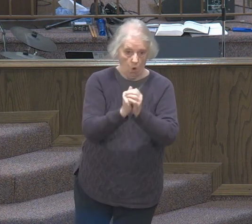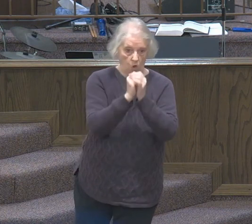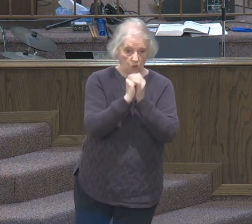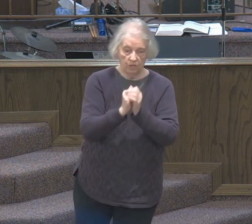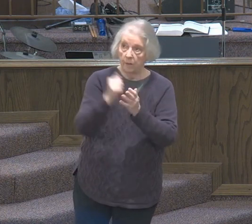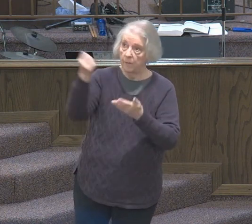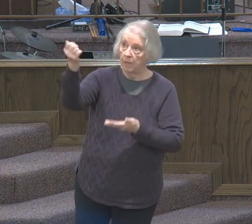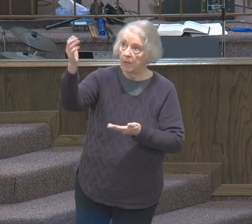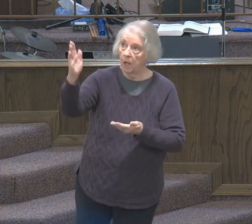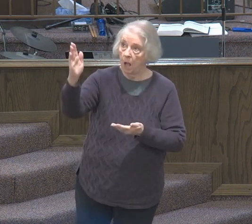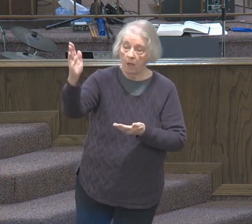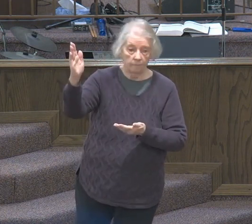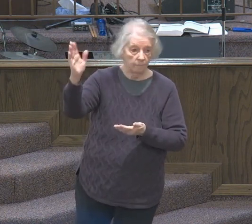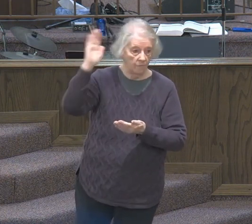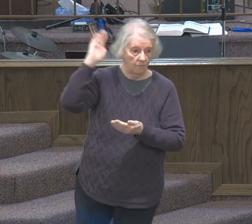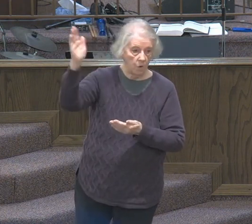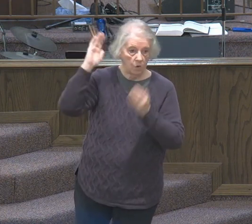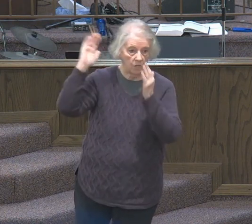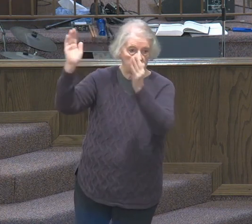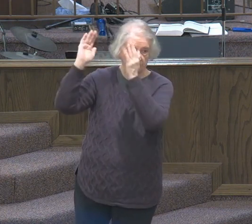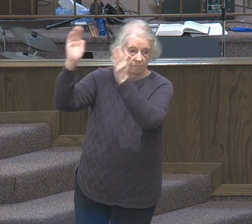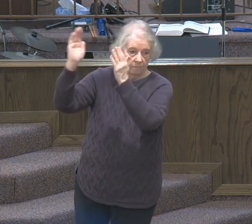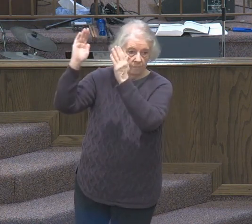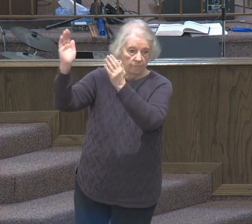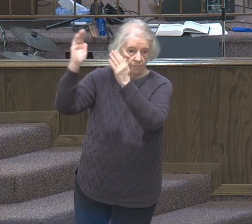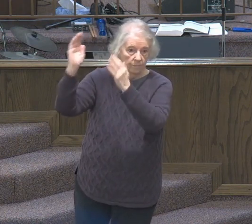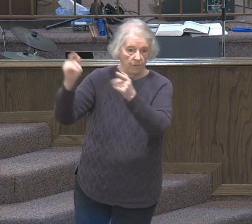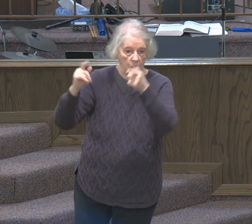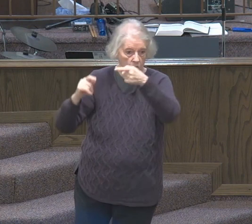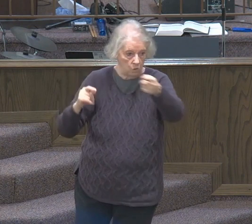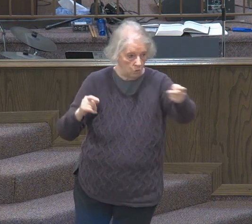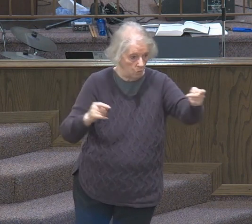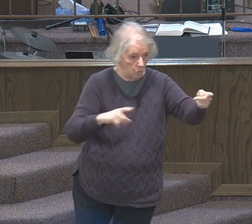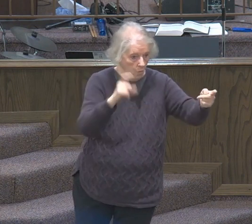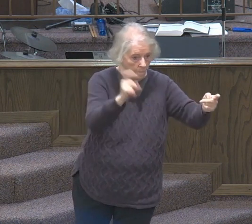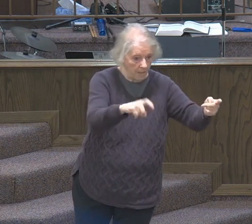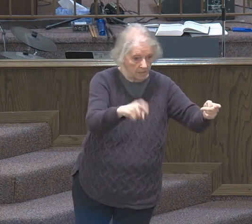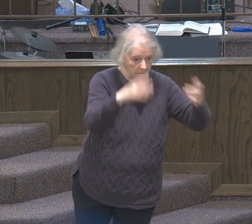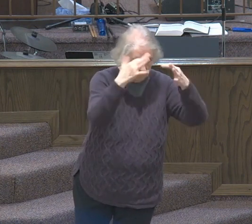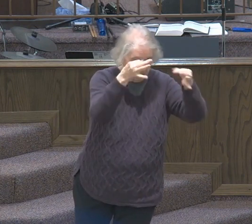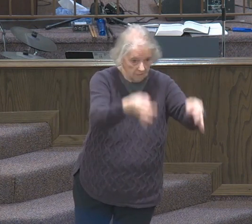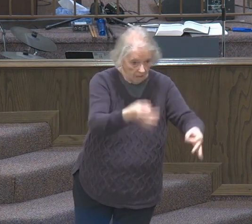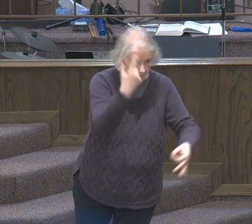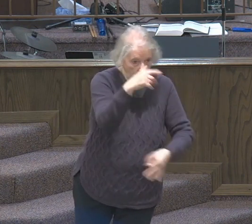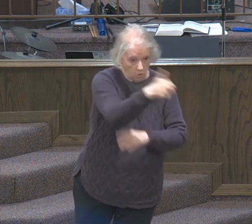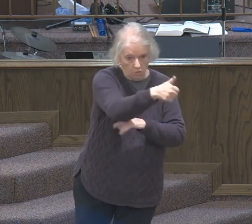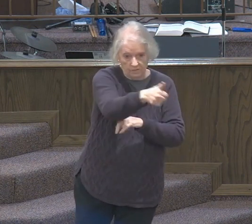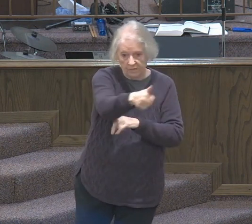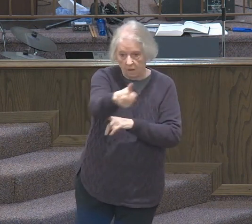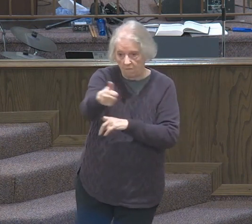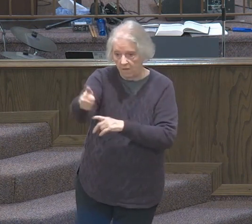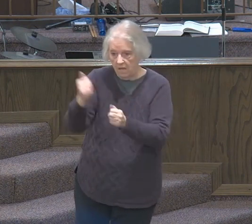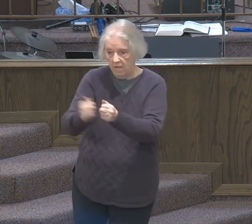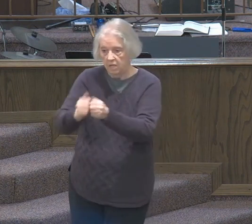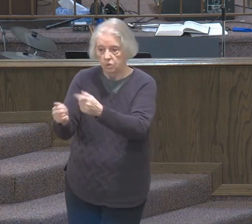other than focusing on God. It is a response to that which you are focusing